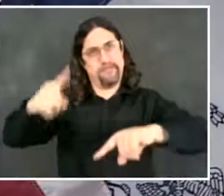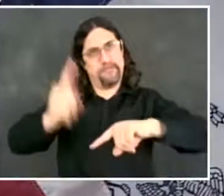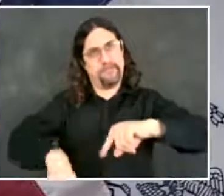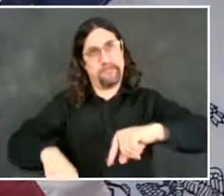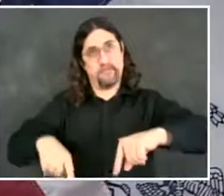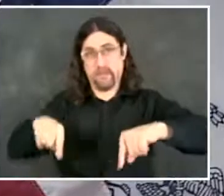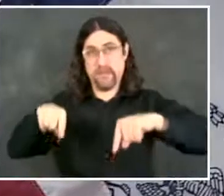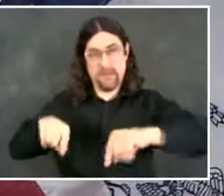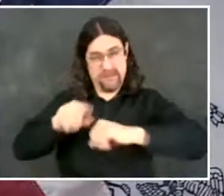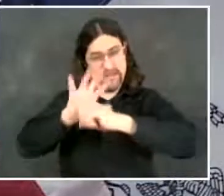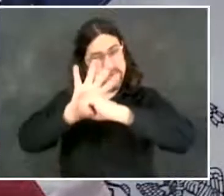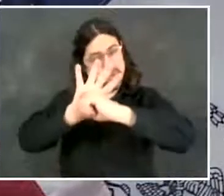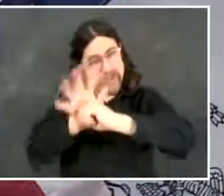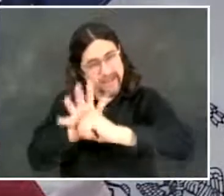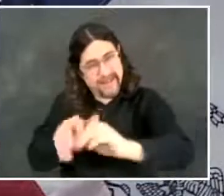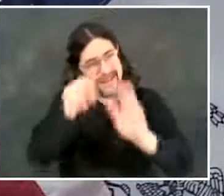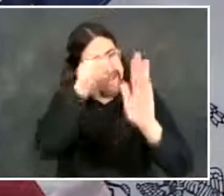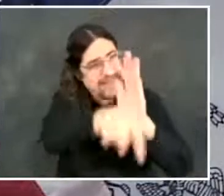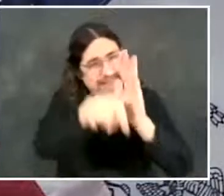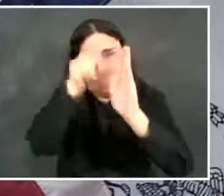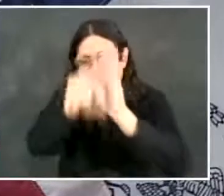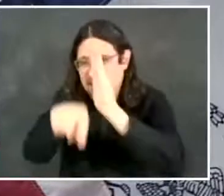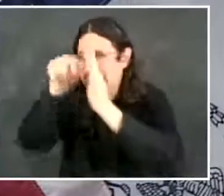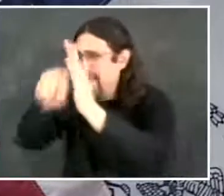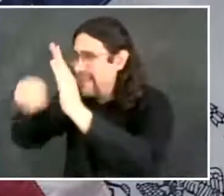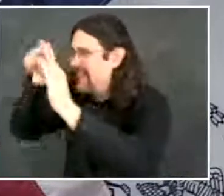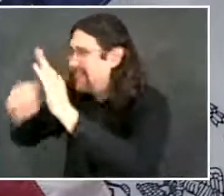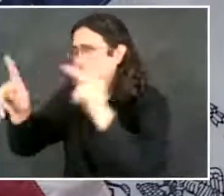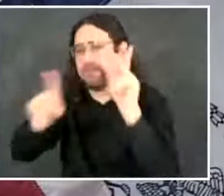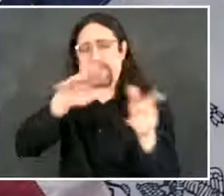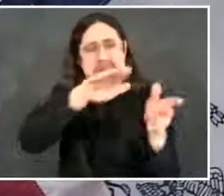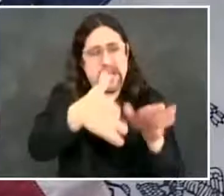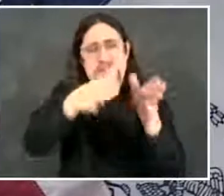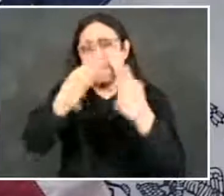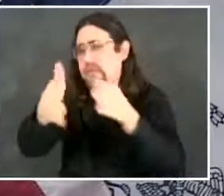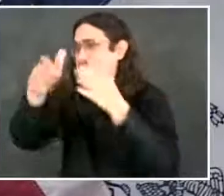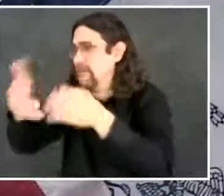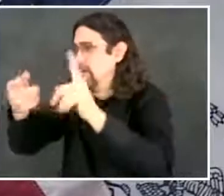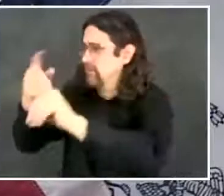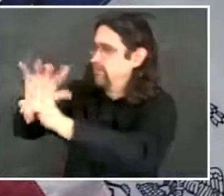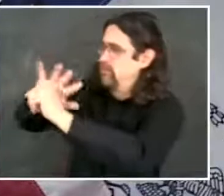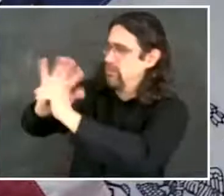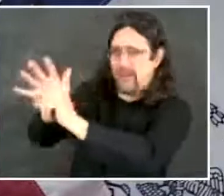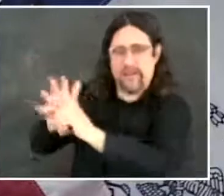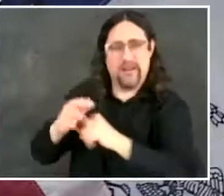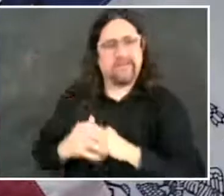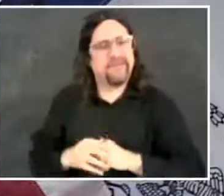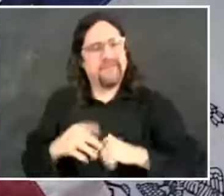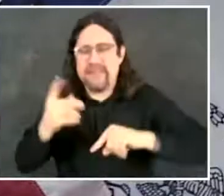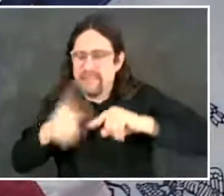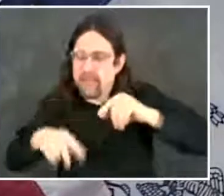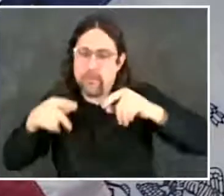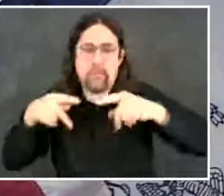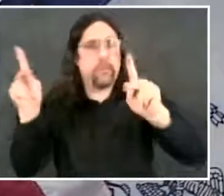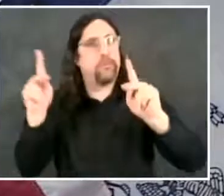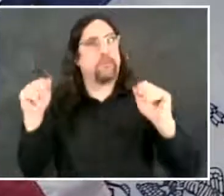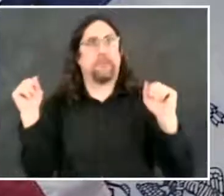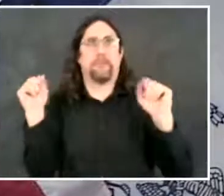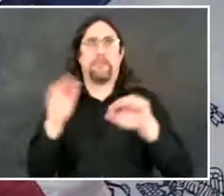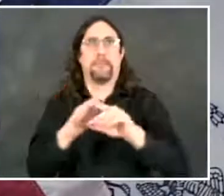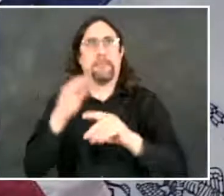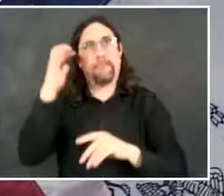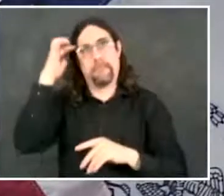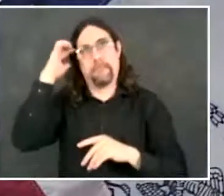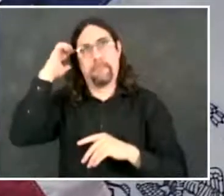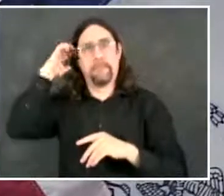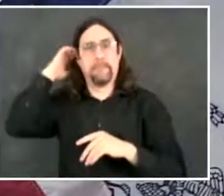to the other question, Dr. Barbeau, go ahead. Yes, Mr. Mayor. So,